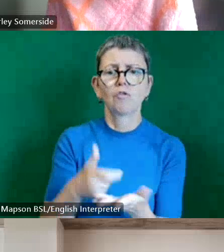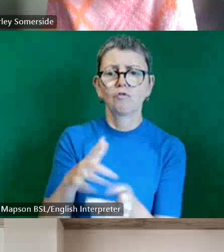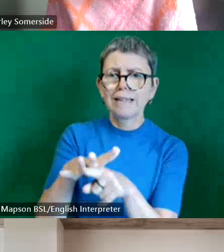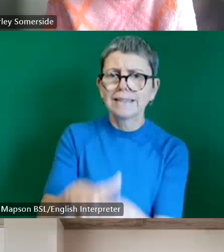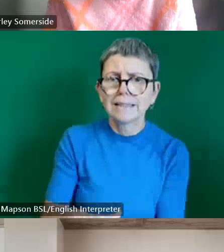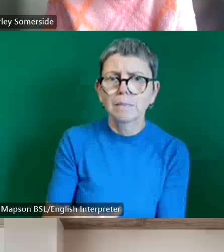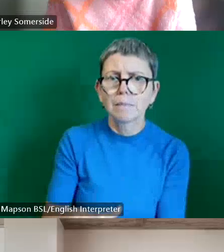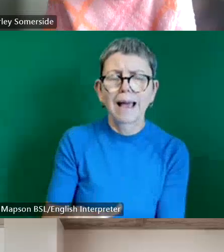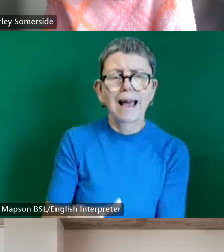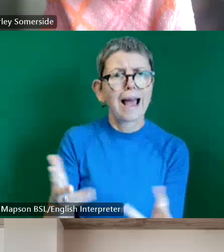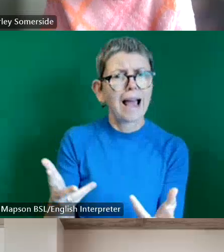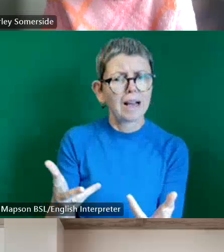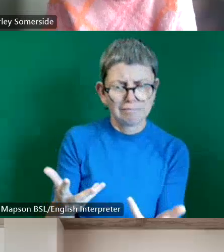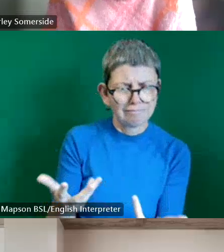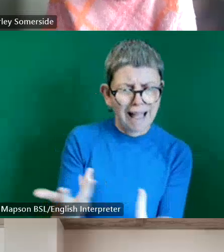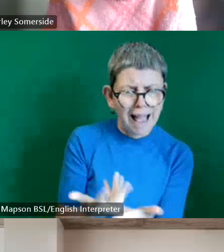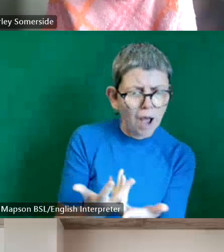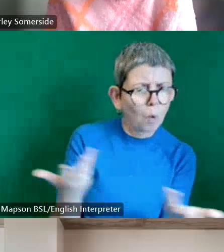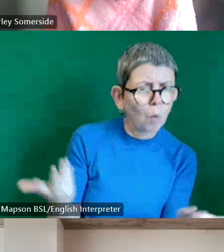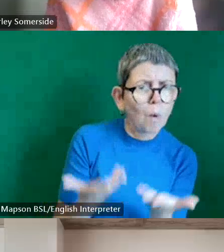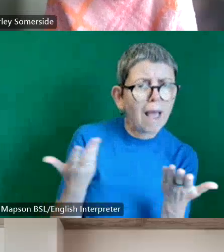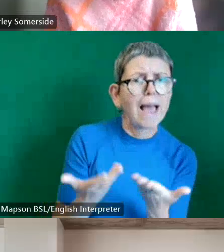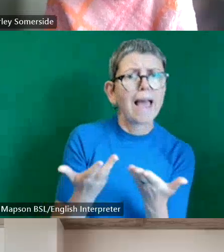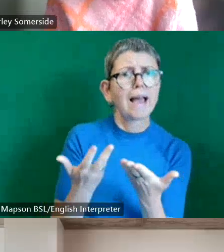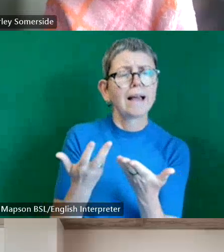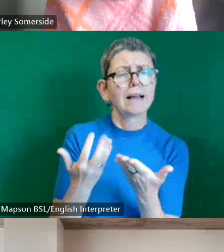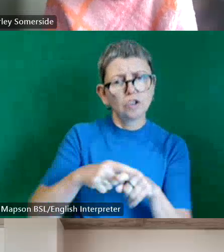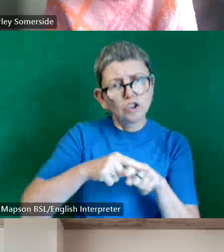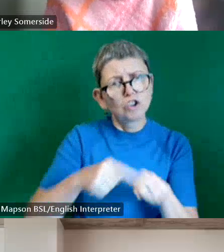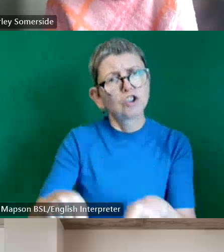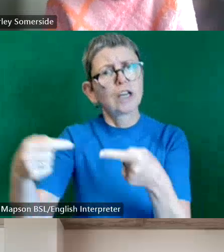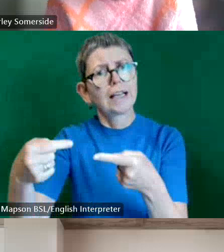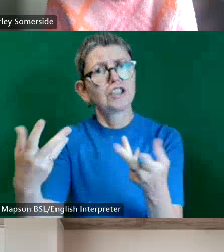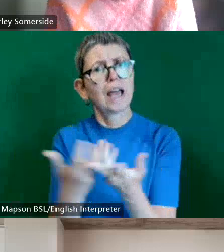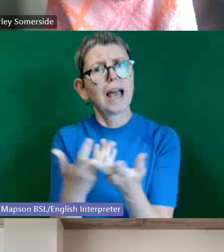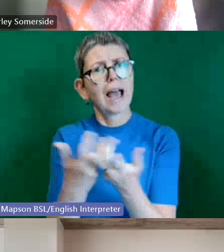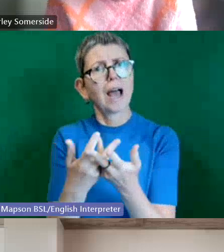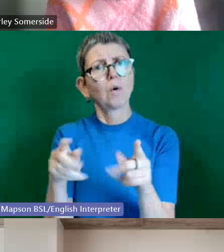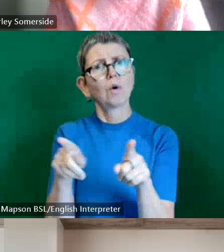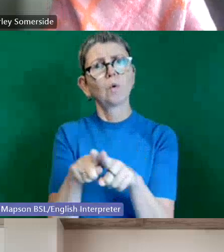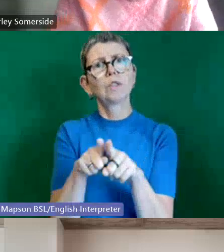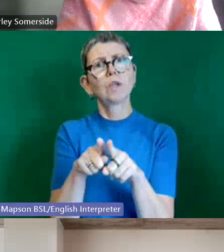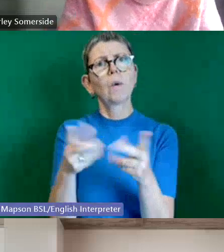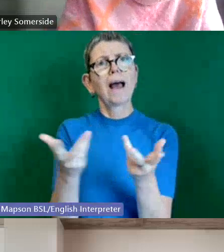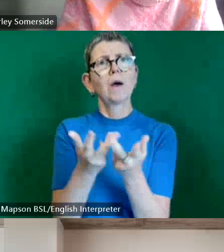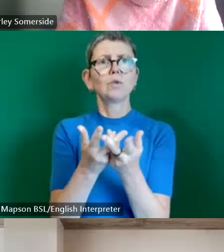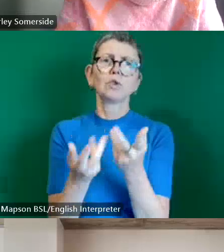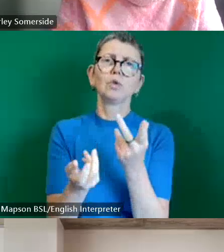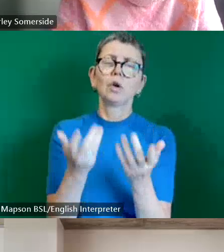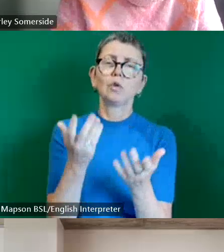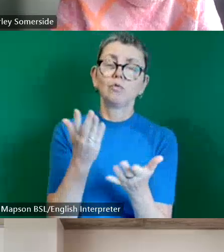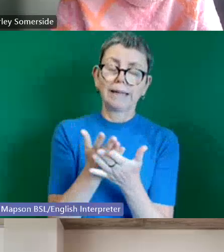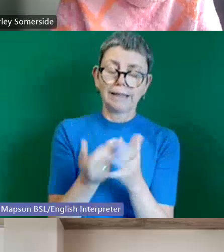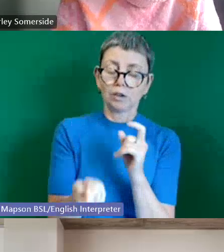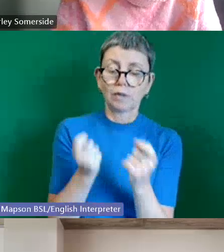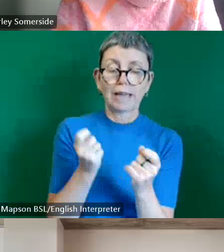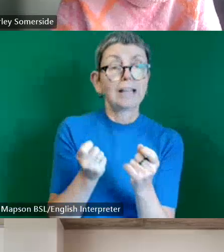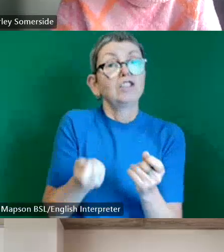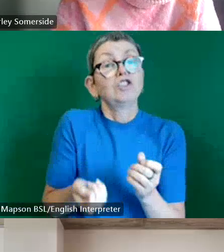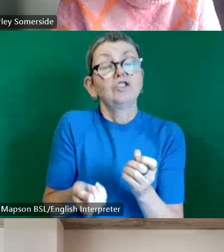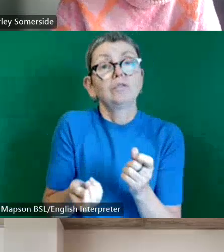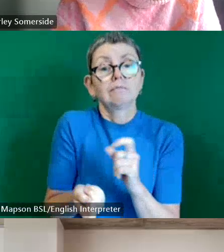to challenge it, how to dismantle it, and how to create lasting change. So that's how I